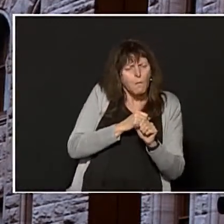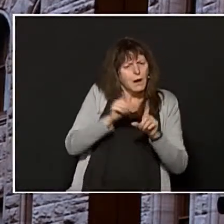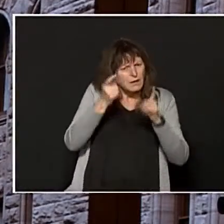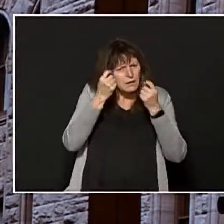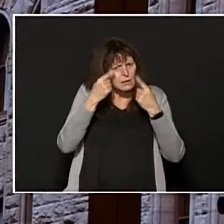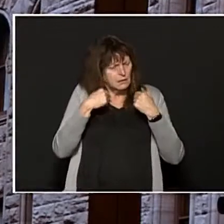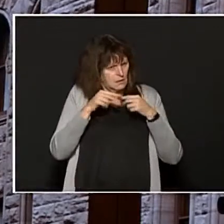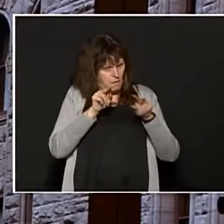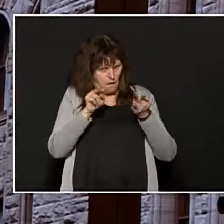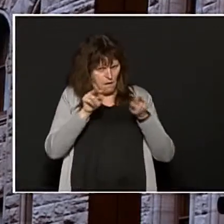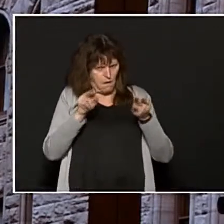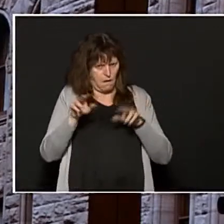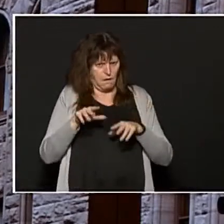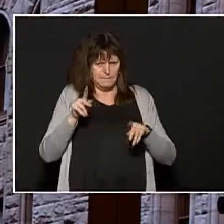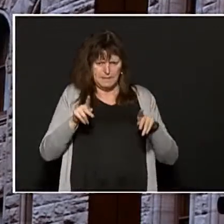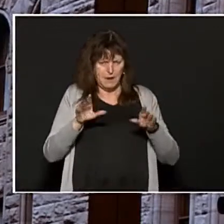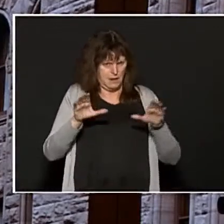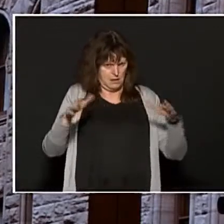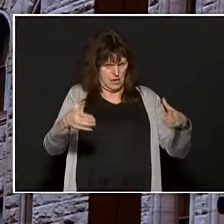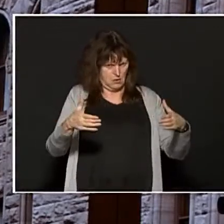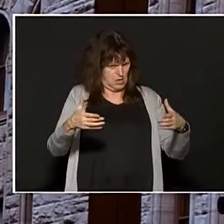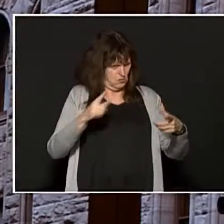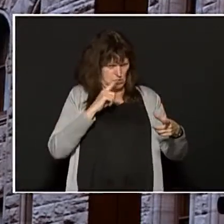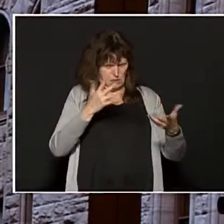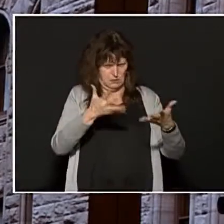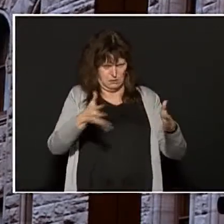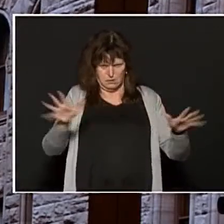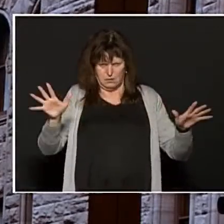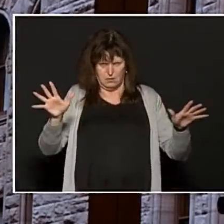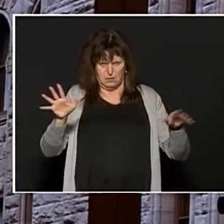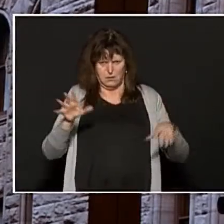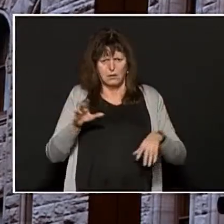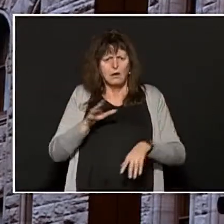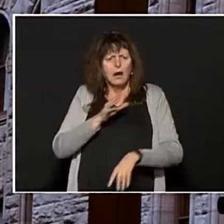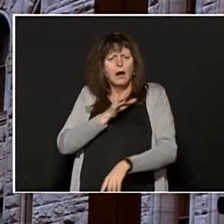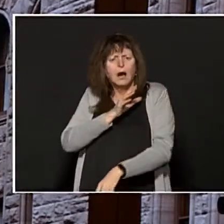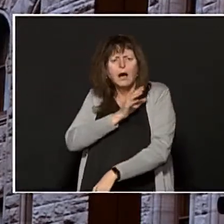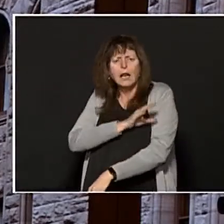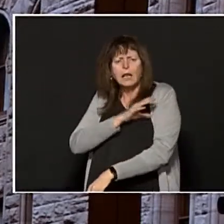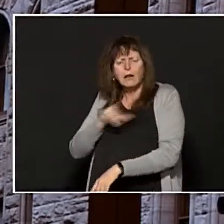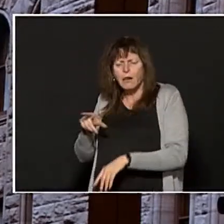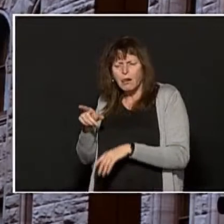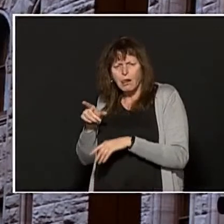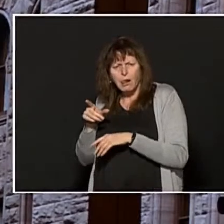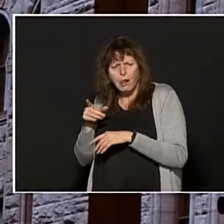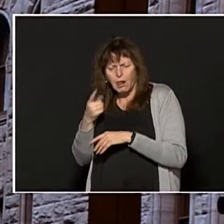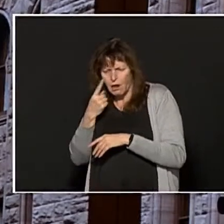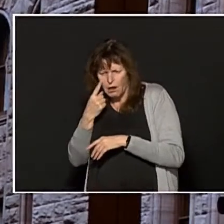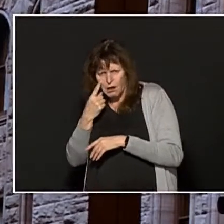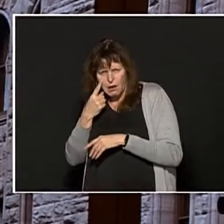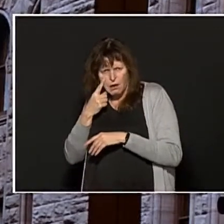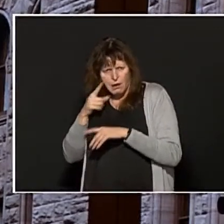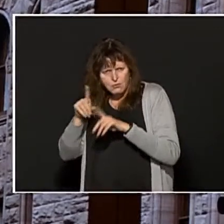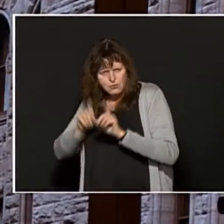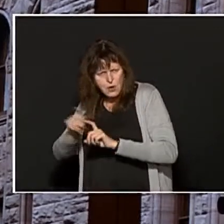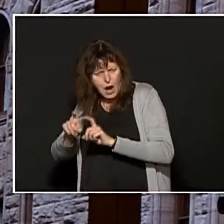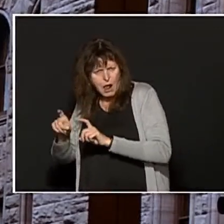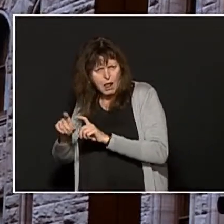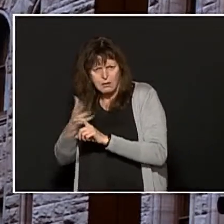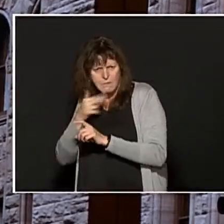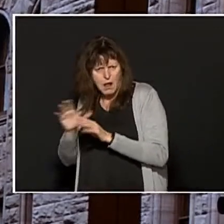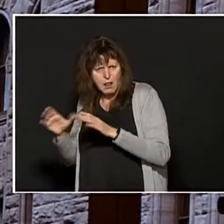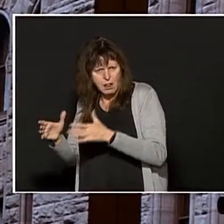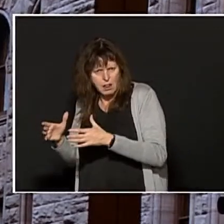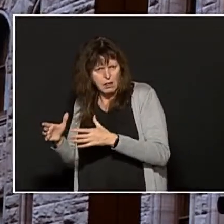of the vaccines during their clinical trials were smaller populations. Now we're dealing with a wide variety of people with a wide variety of maybe